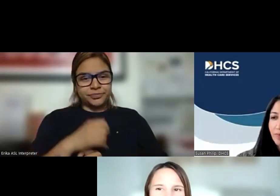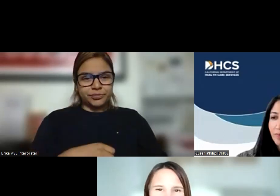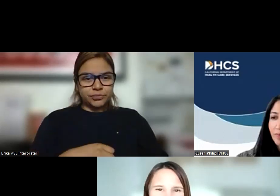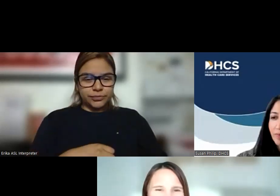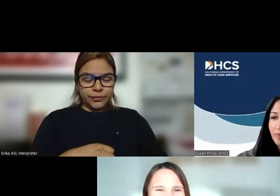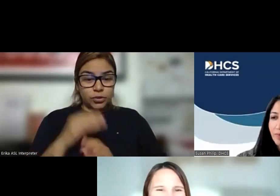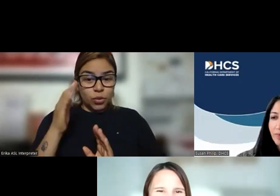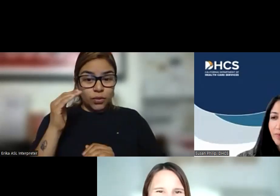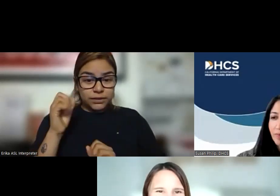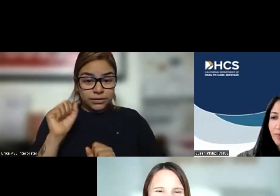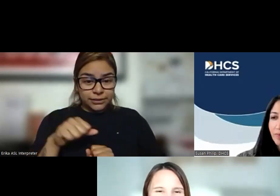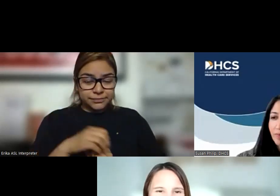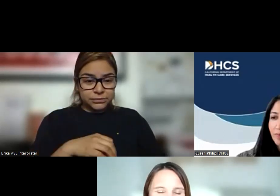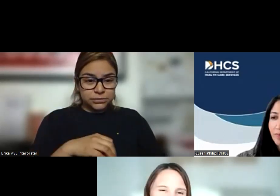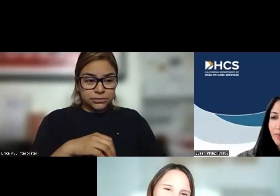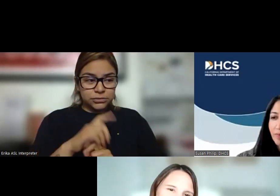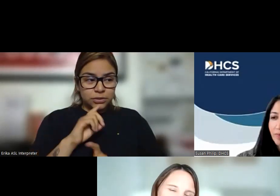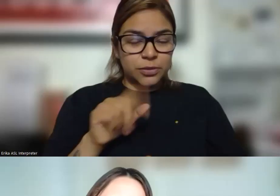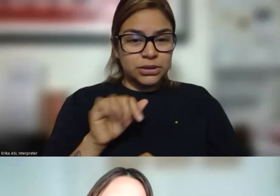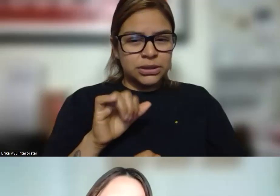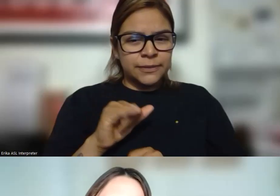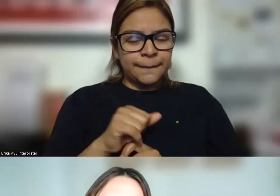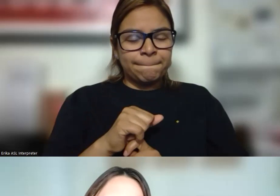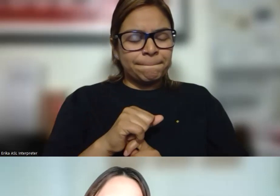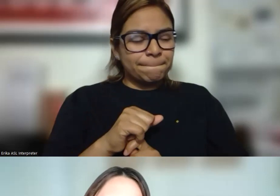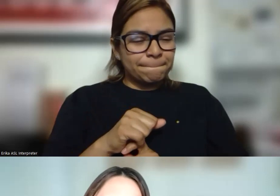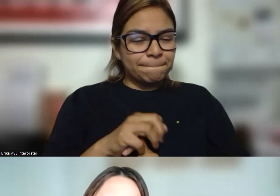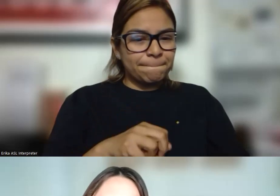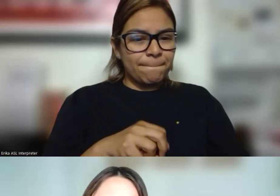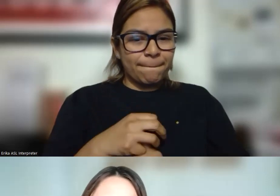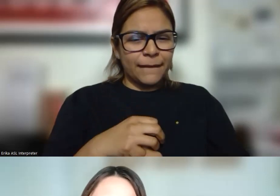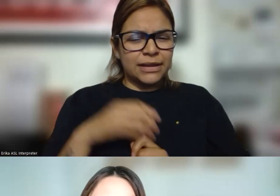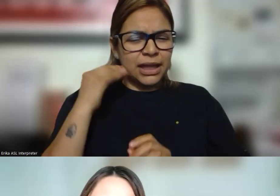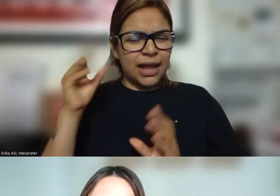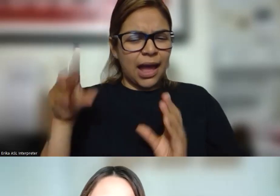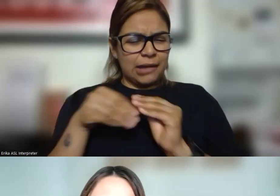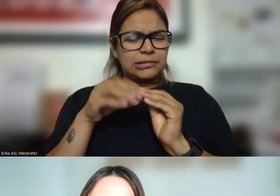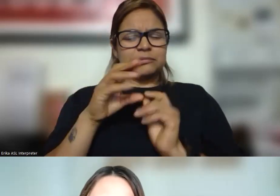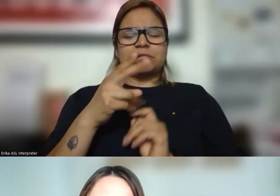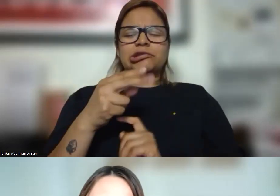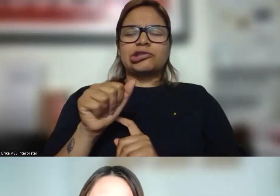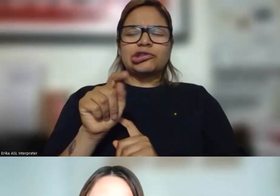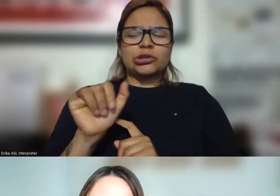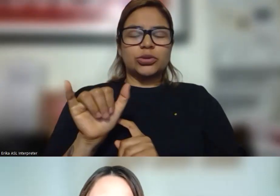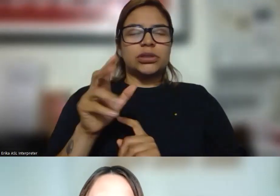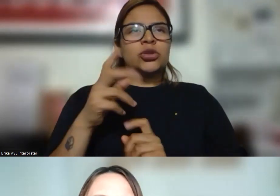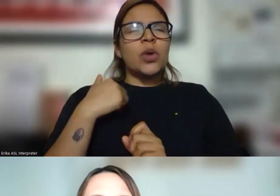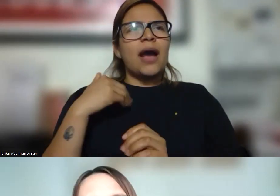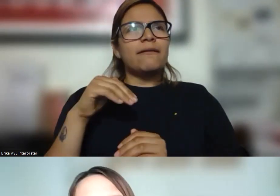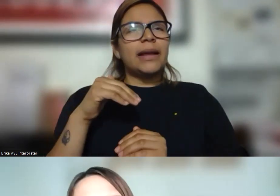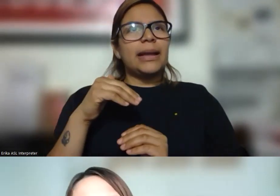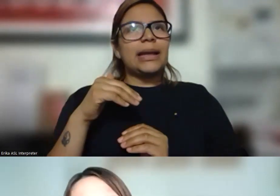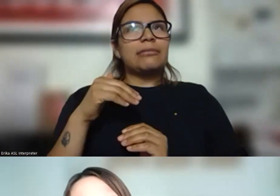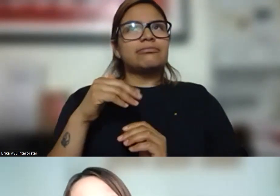to answer. So first is there, and I put this in the chat, I think, the maximum amount of the subsidy, is